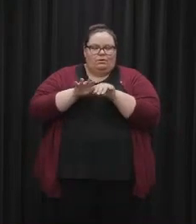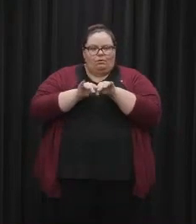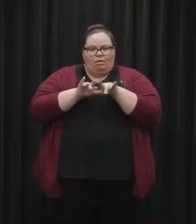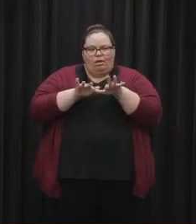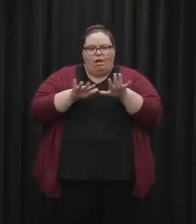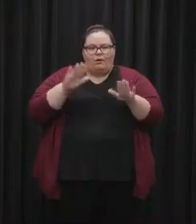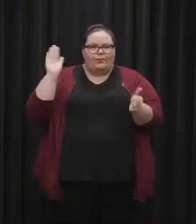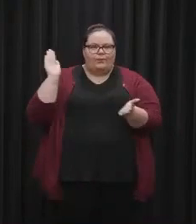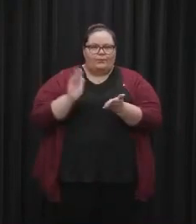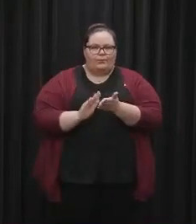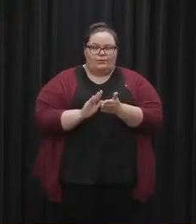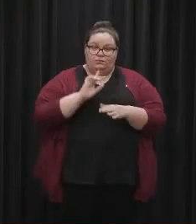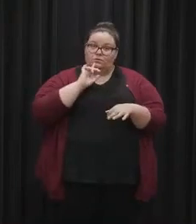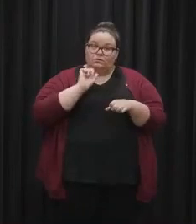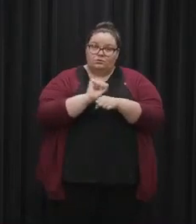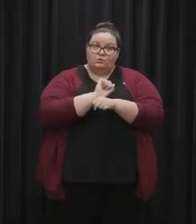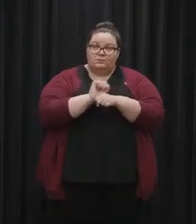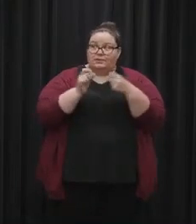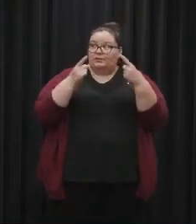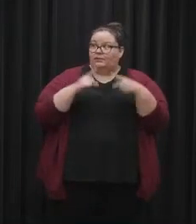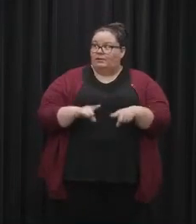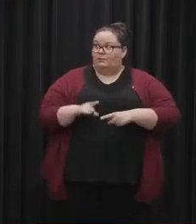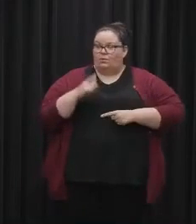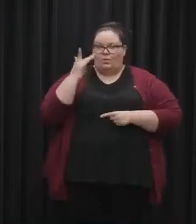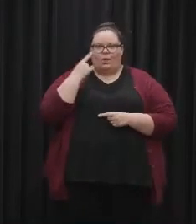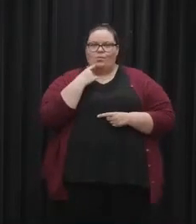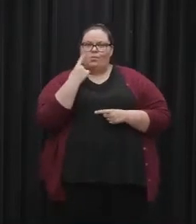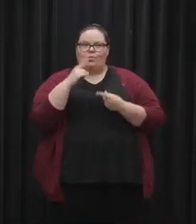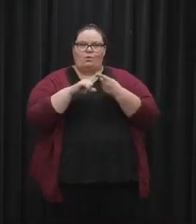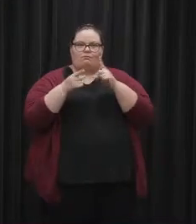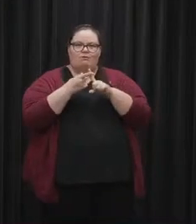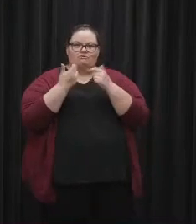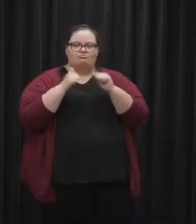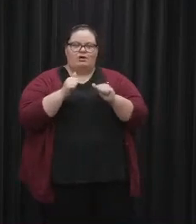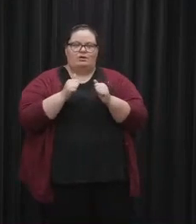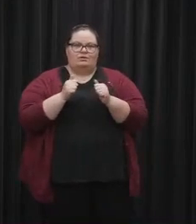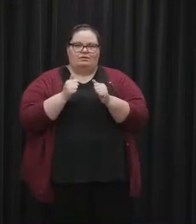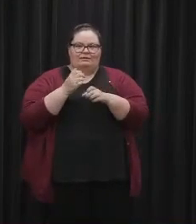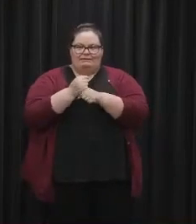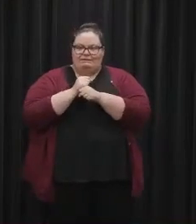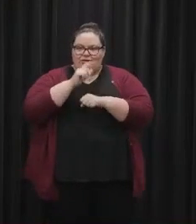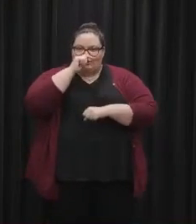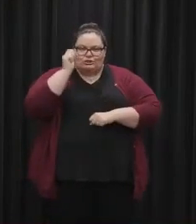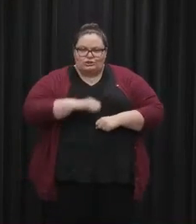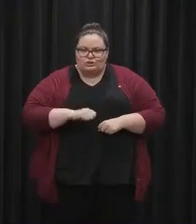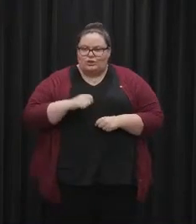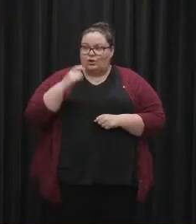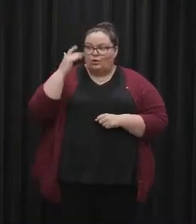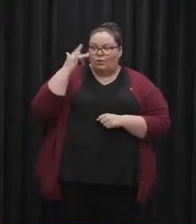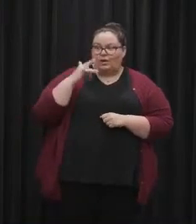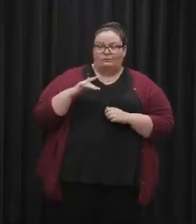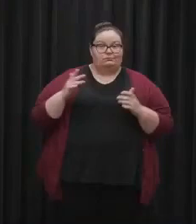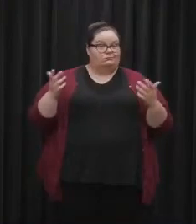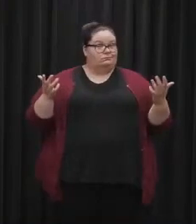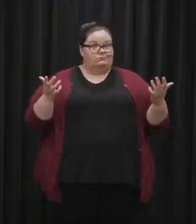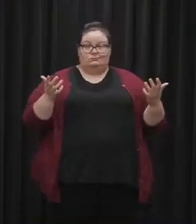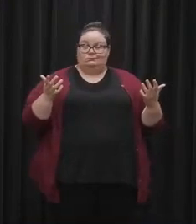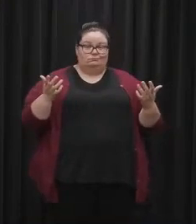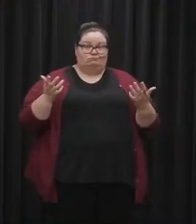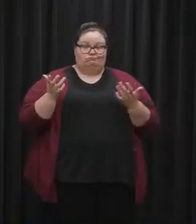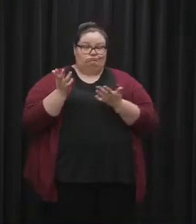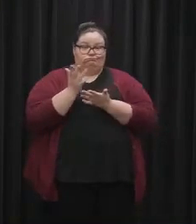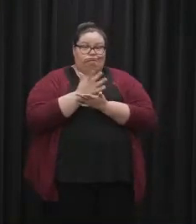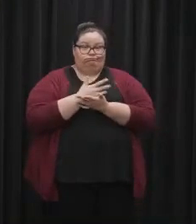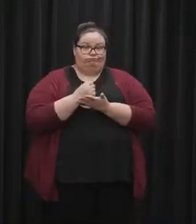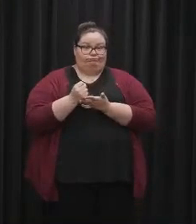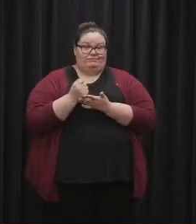know for an actual fact that this did occur because a friend of mine was trying to get a turkey yesterday and she was told that the place where she was getting it